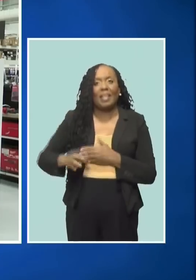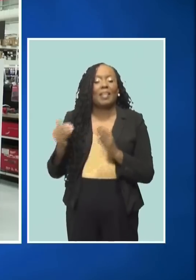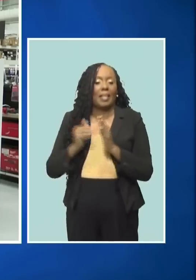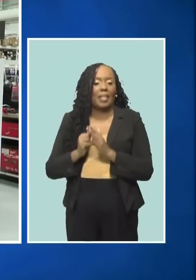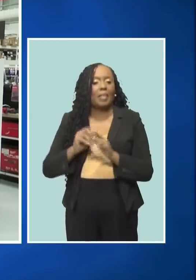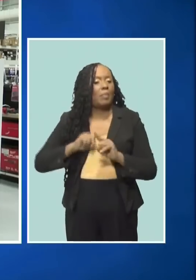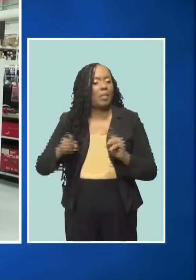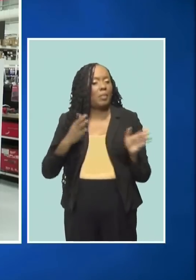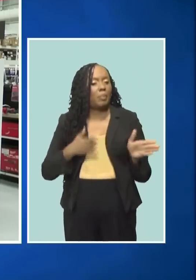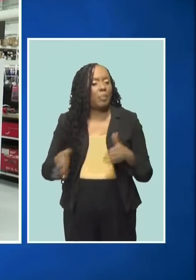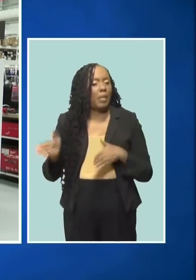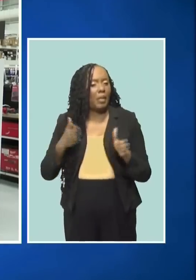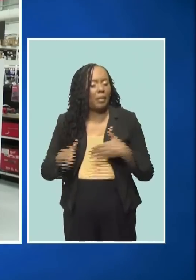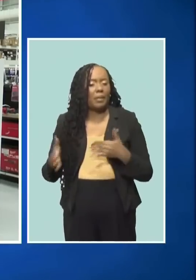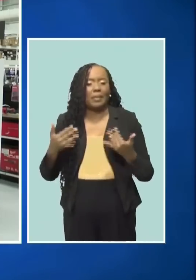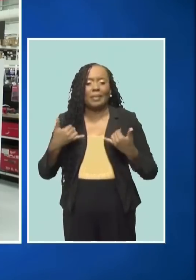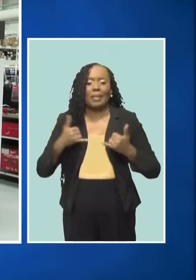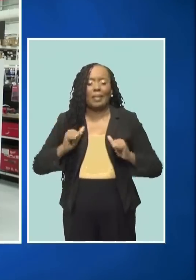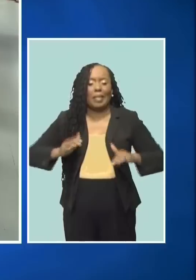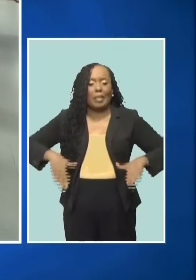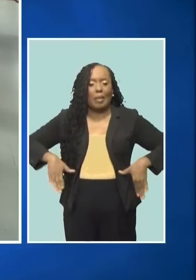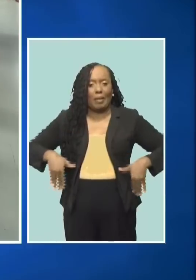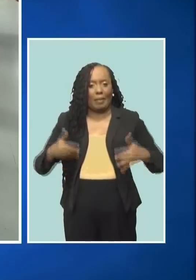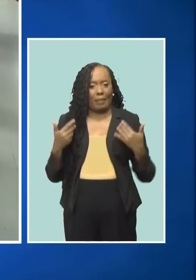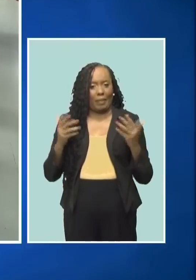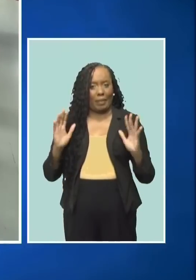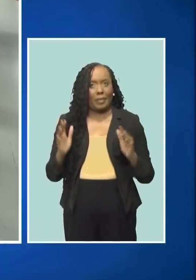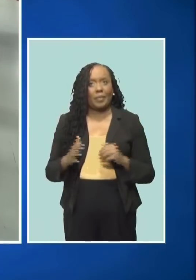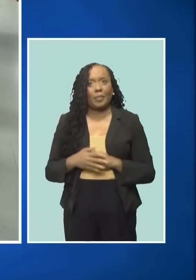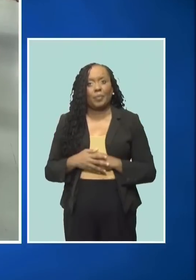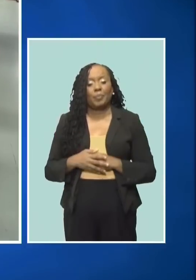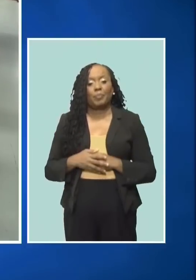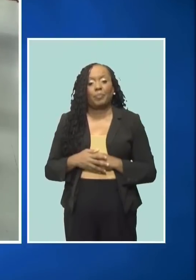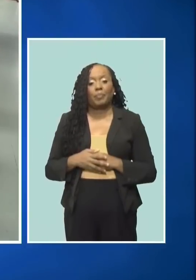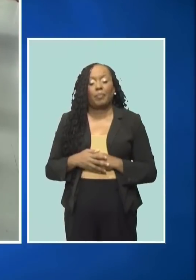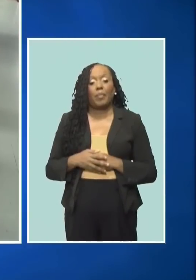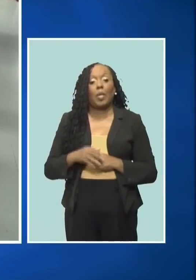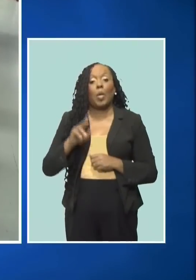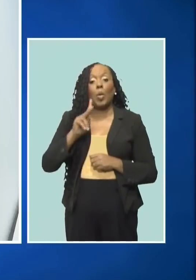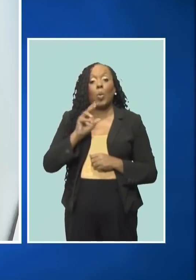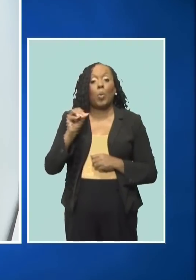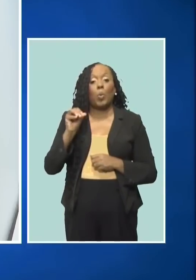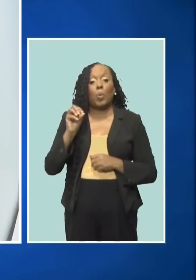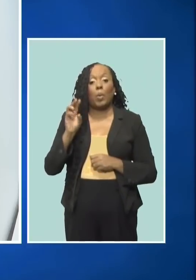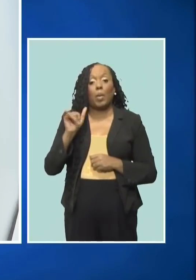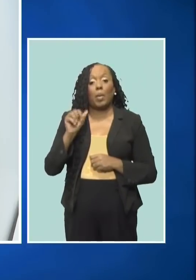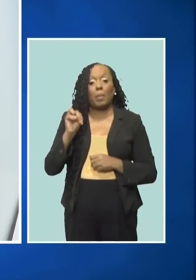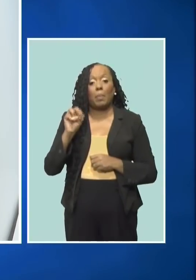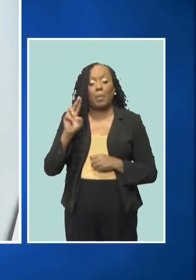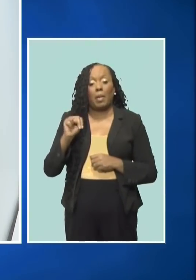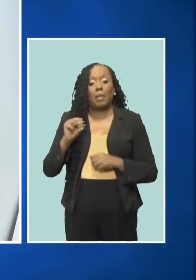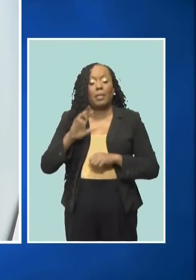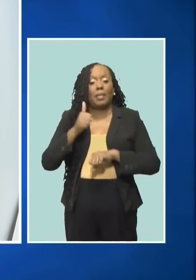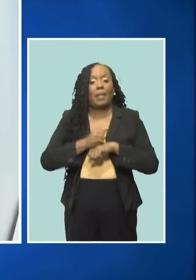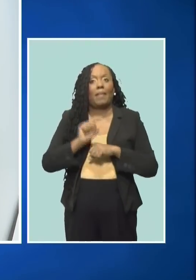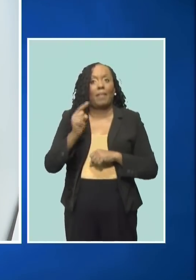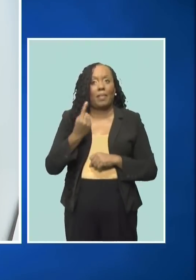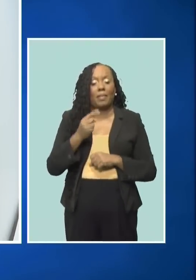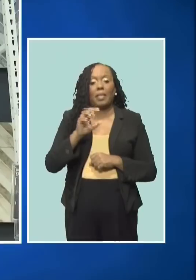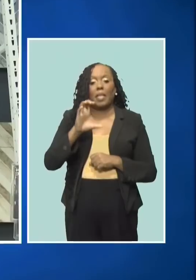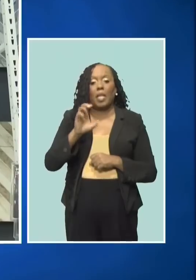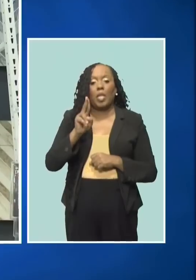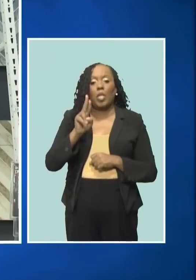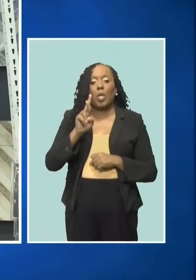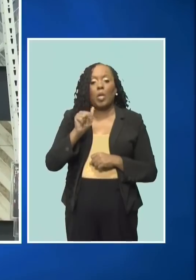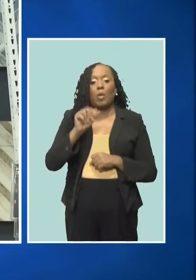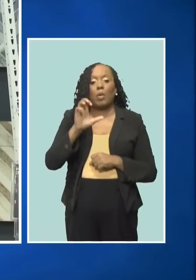at the moment, so I can't say anything about that yet. Koyman started operations in Curaçao and moved to the islands of the Dutch Caribbean